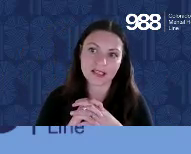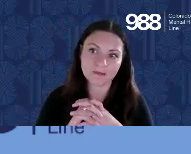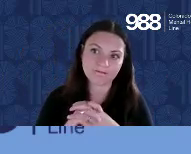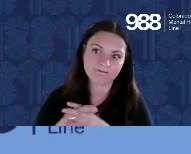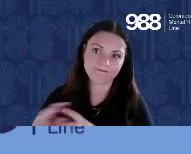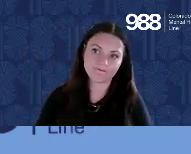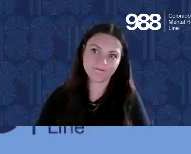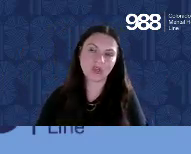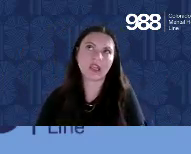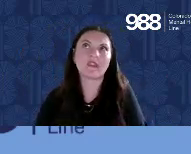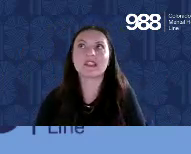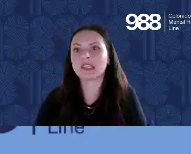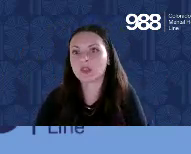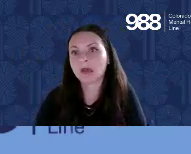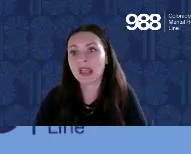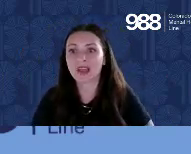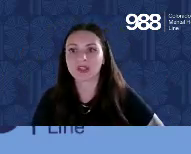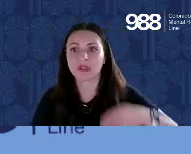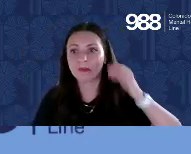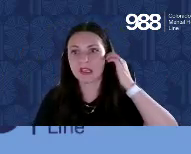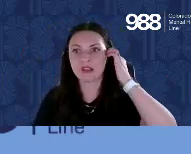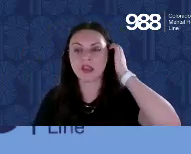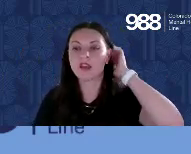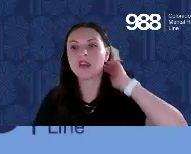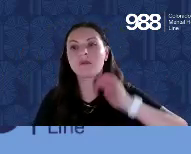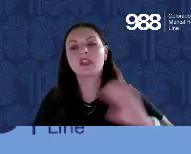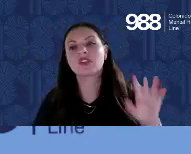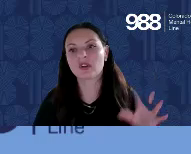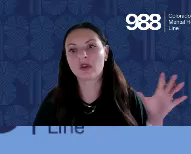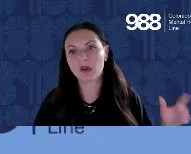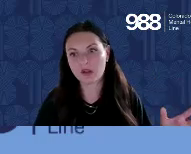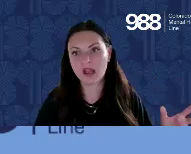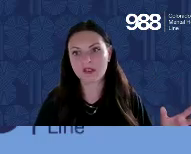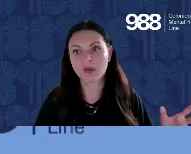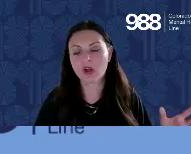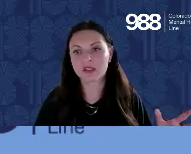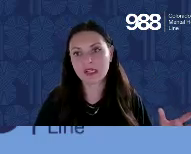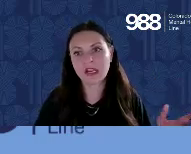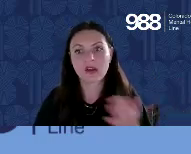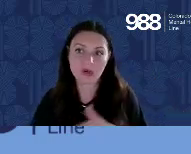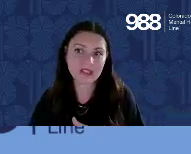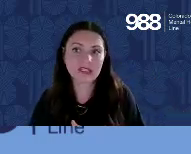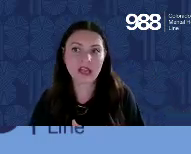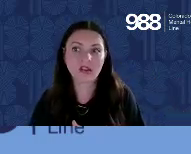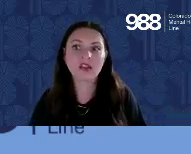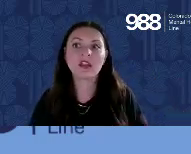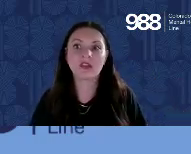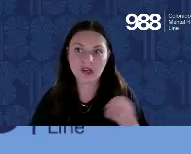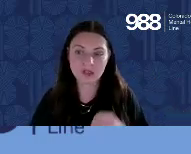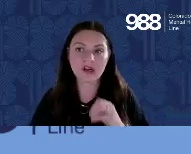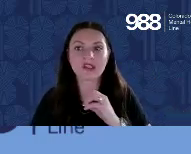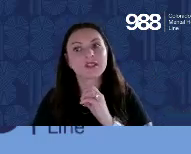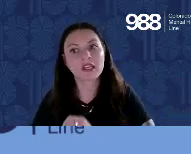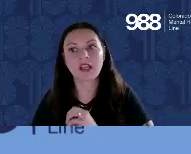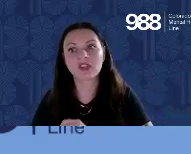on 988. Again, the intention behind that is really making sure that whether or not someone calls 988 or CCL,